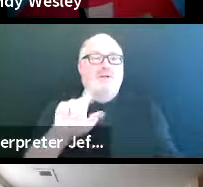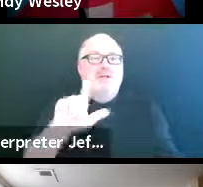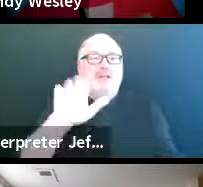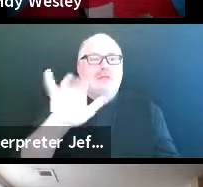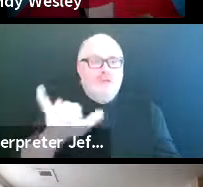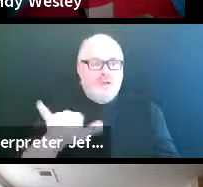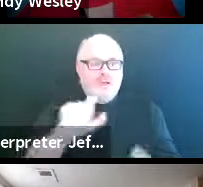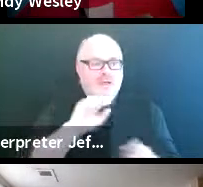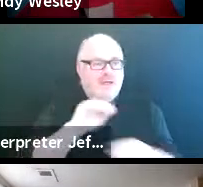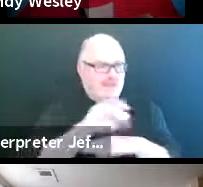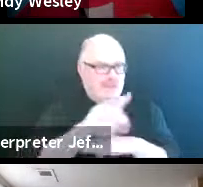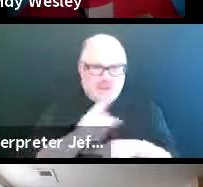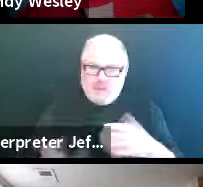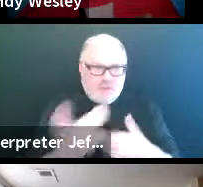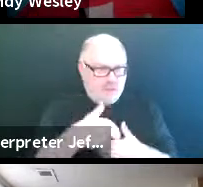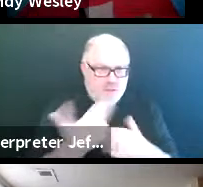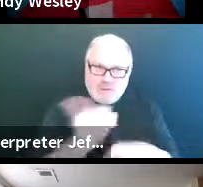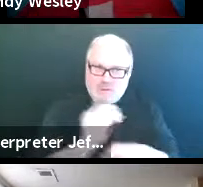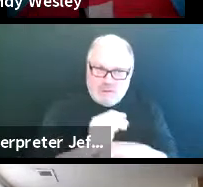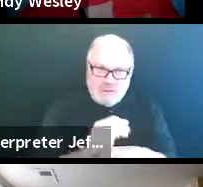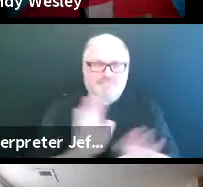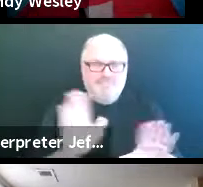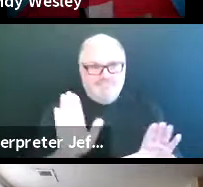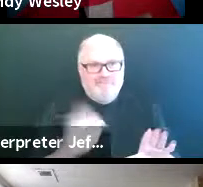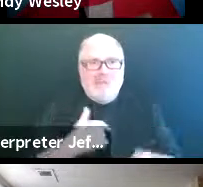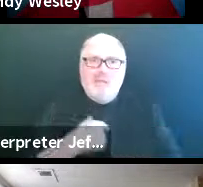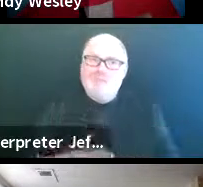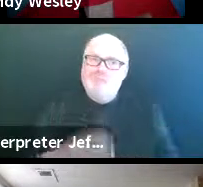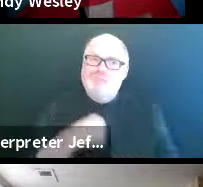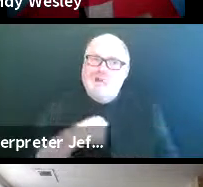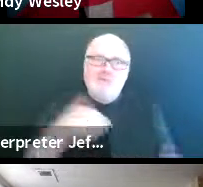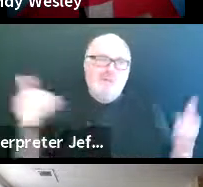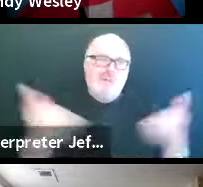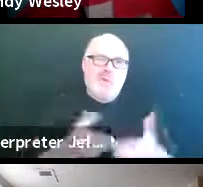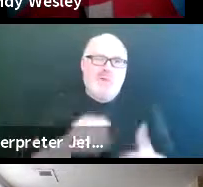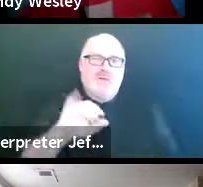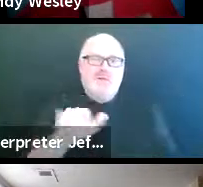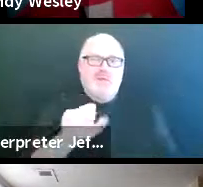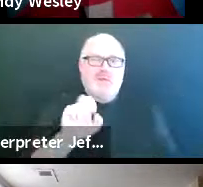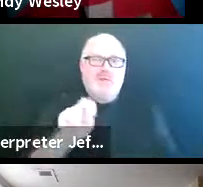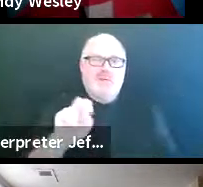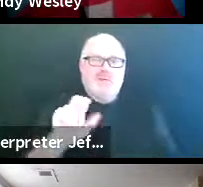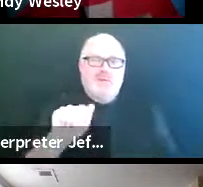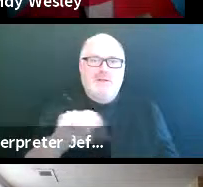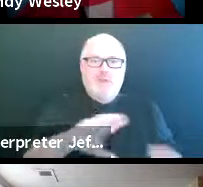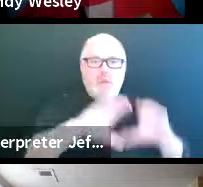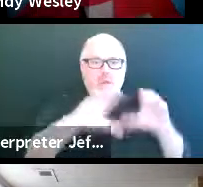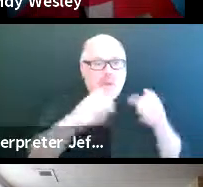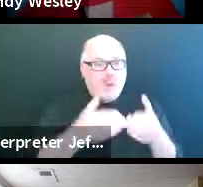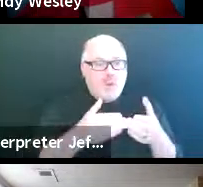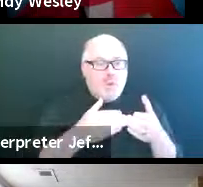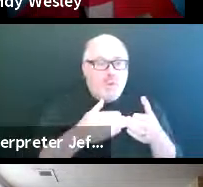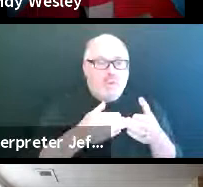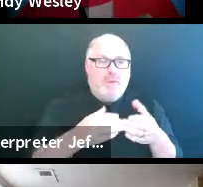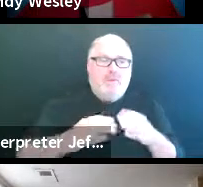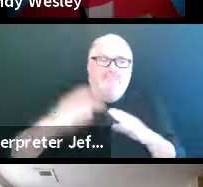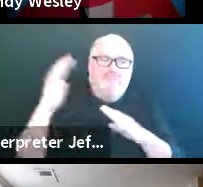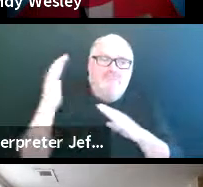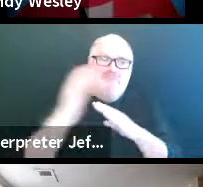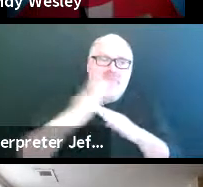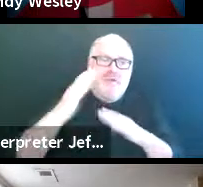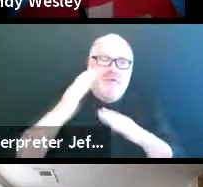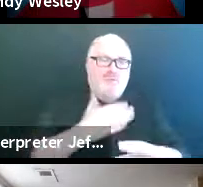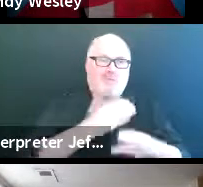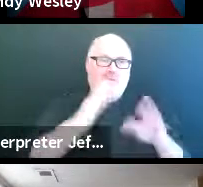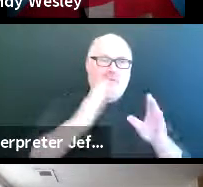research advisor and could not join us tonight, I am proud to welcome Jenna McLean to the Guild of Scholar Musicians.